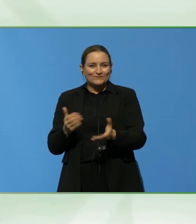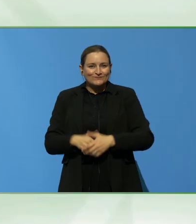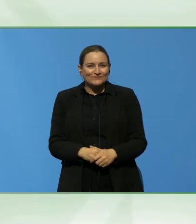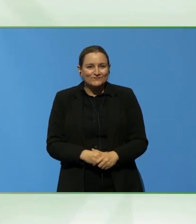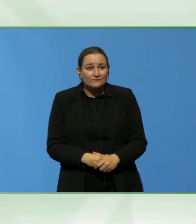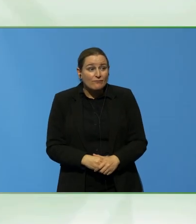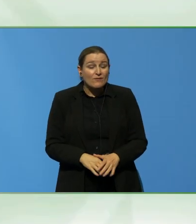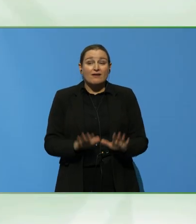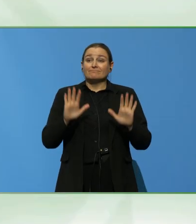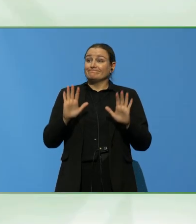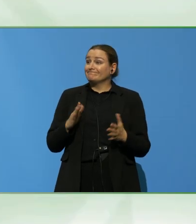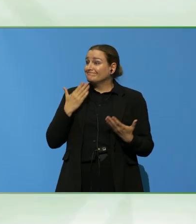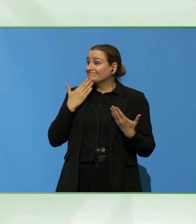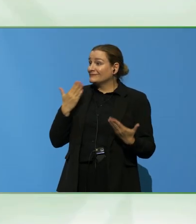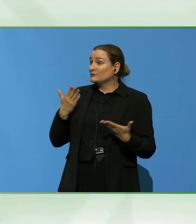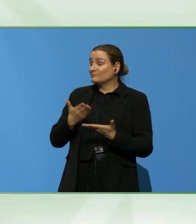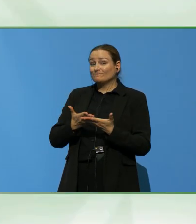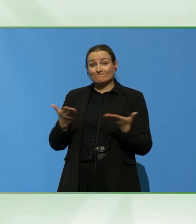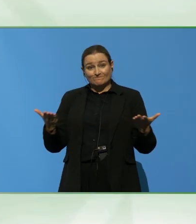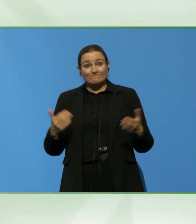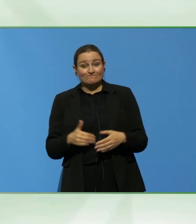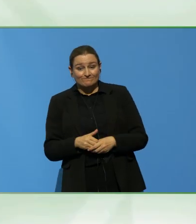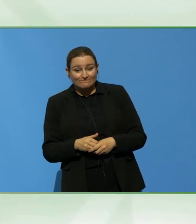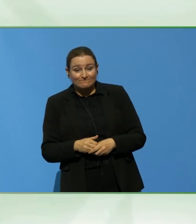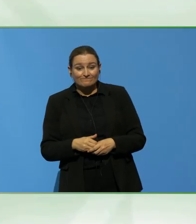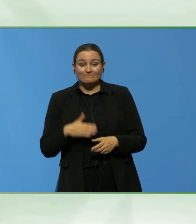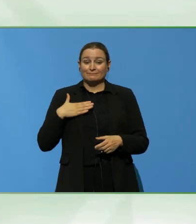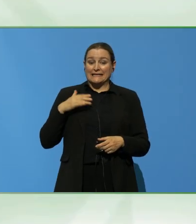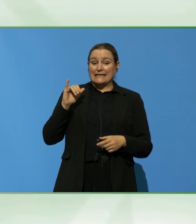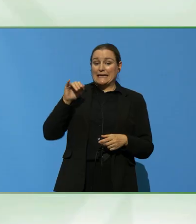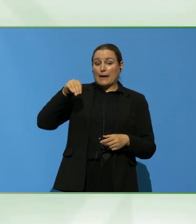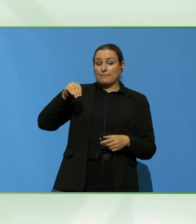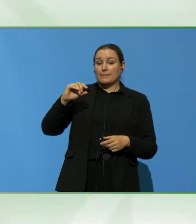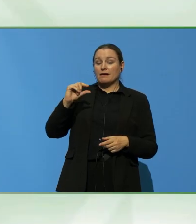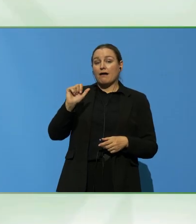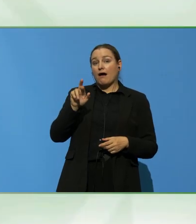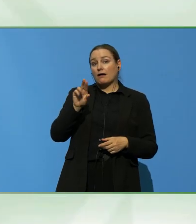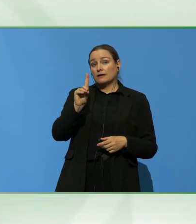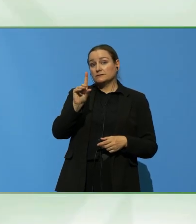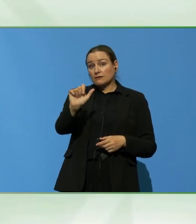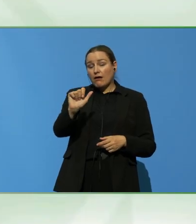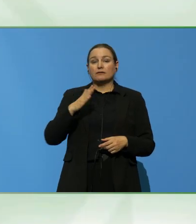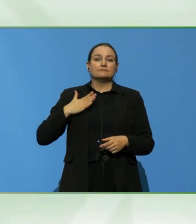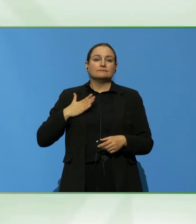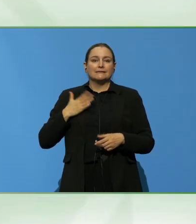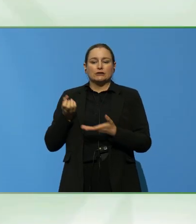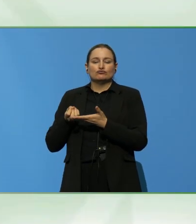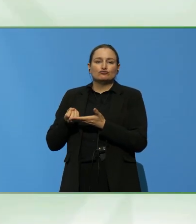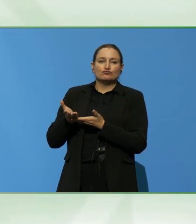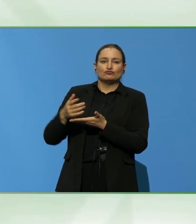Thank you, Robin. I'm Irmgarda Kacinskaite-Budeberg, so I'm advisor for communication information at